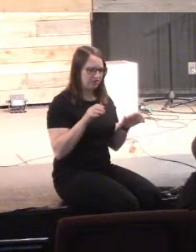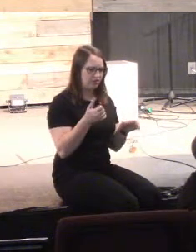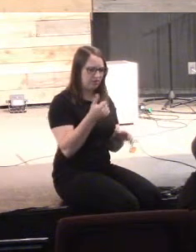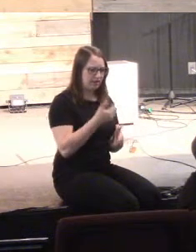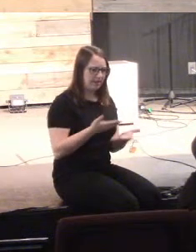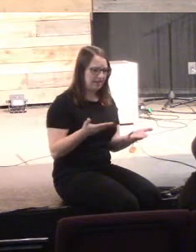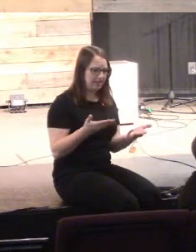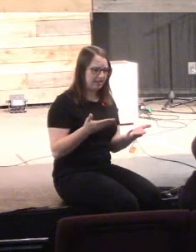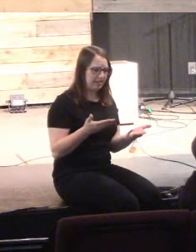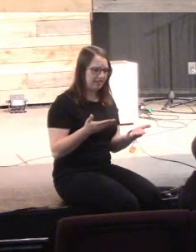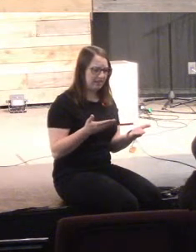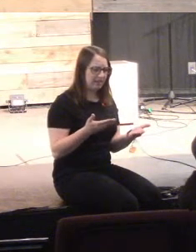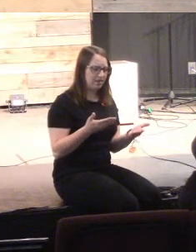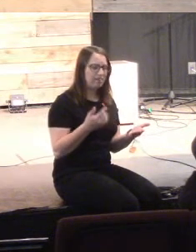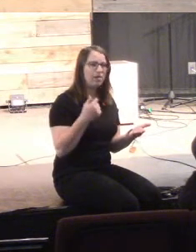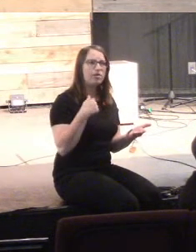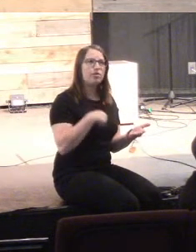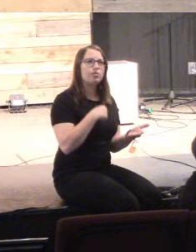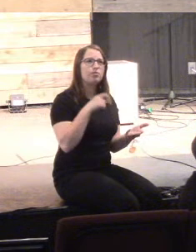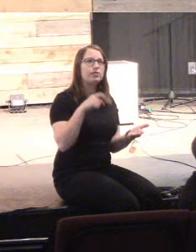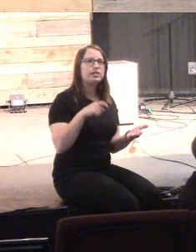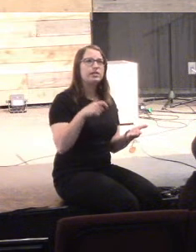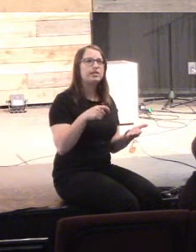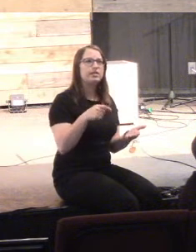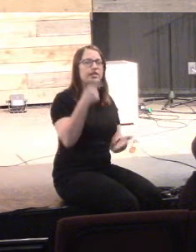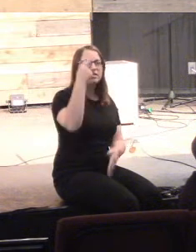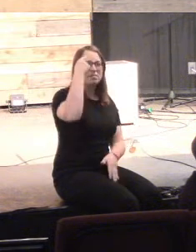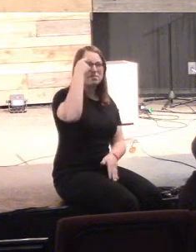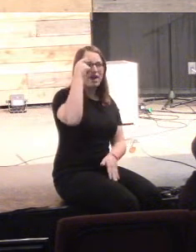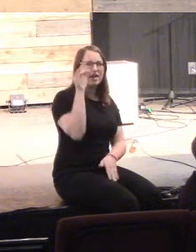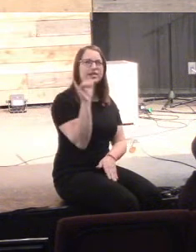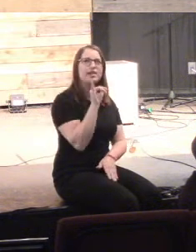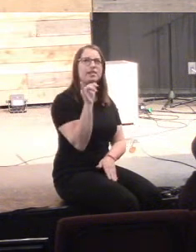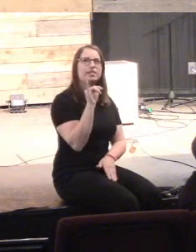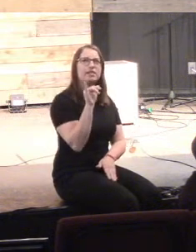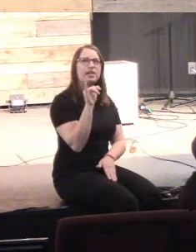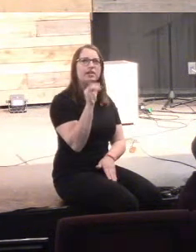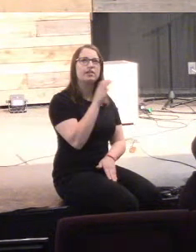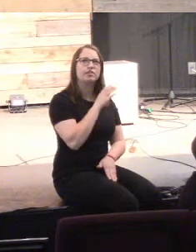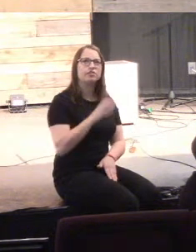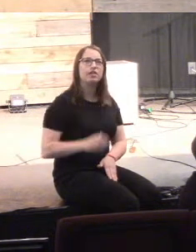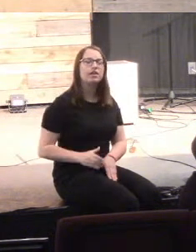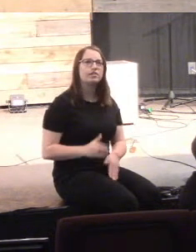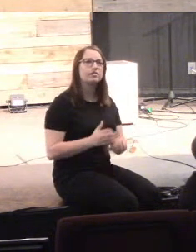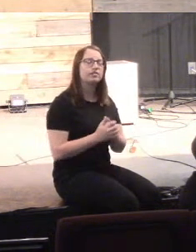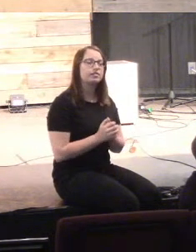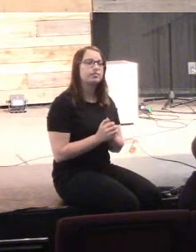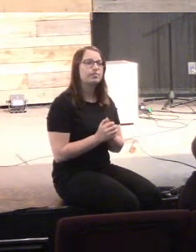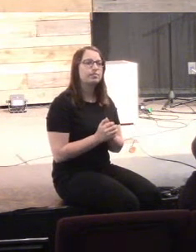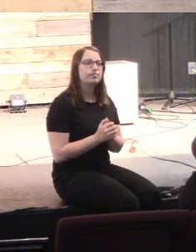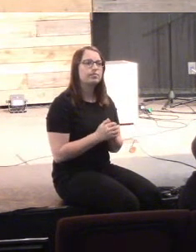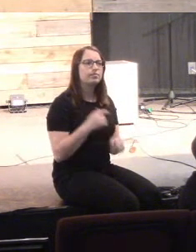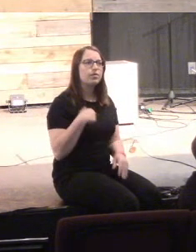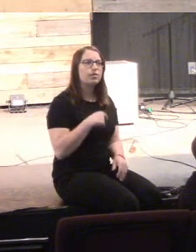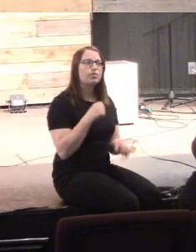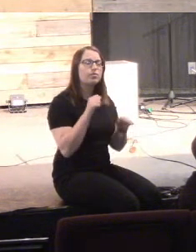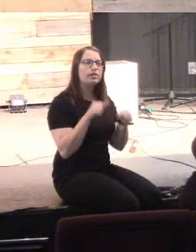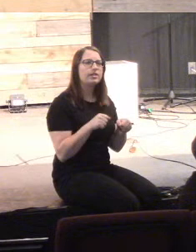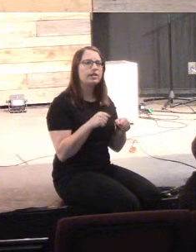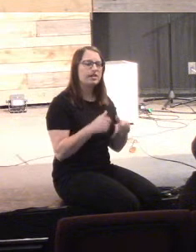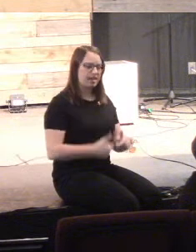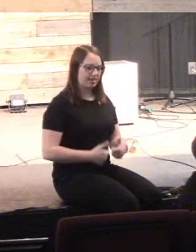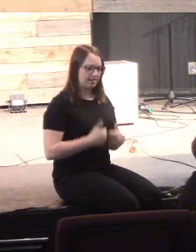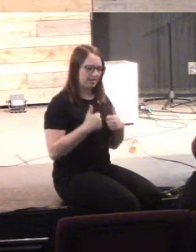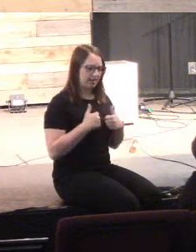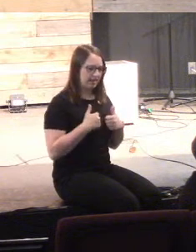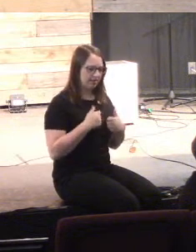just get the mind of Christ and think about things and live out our destiny and the purpose